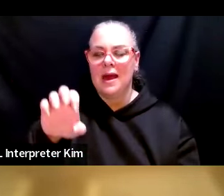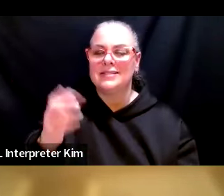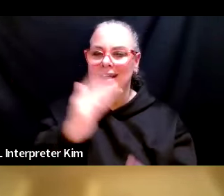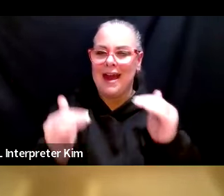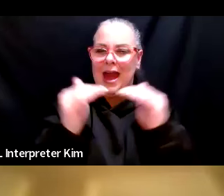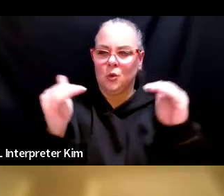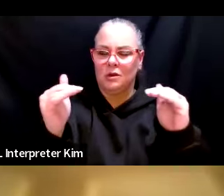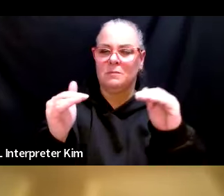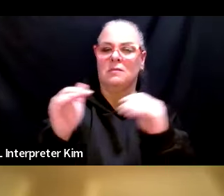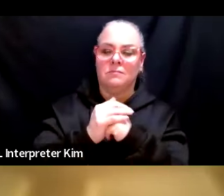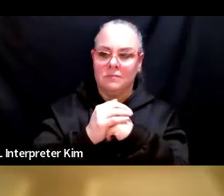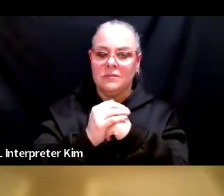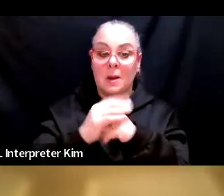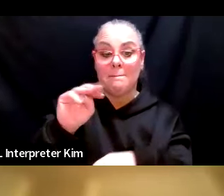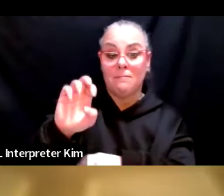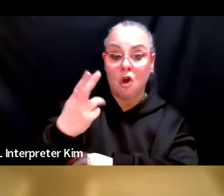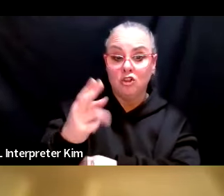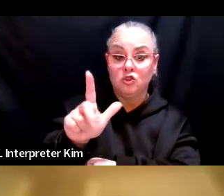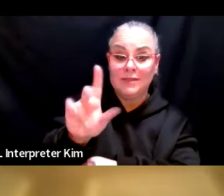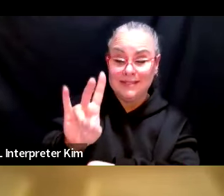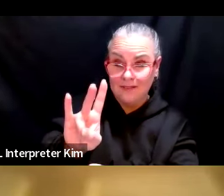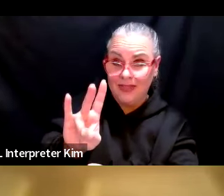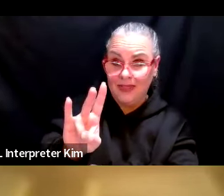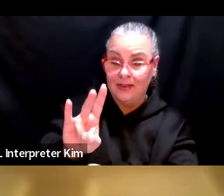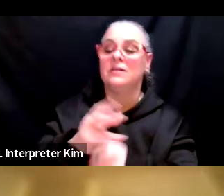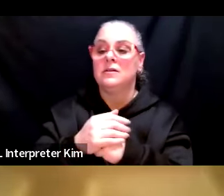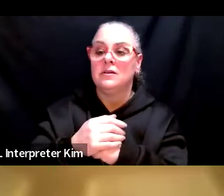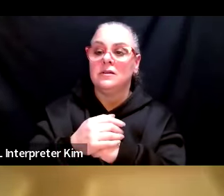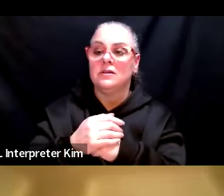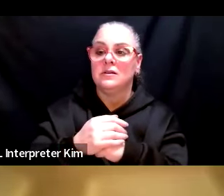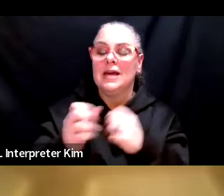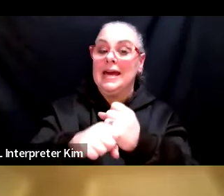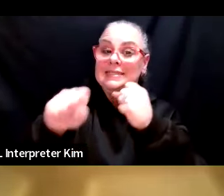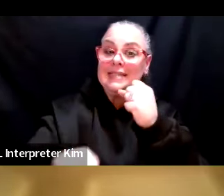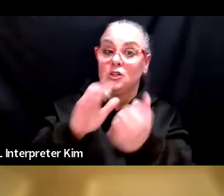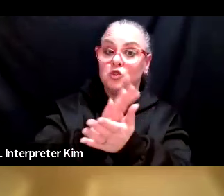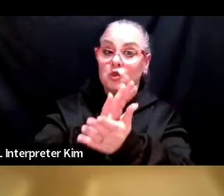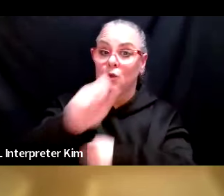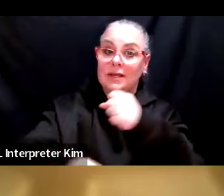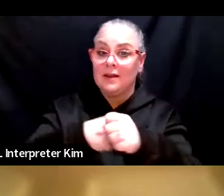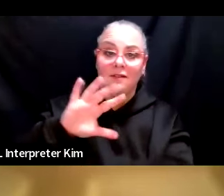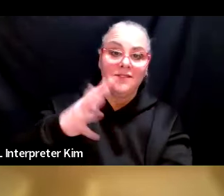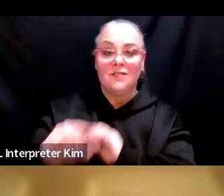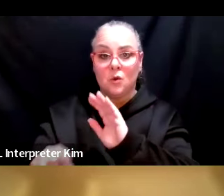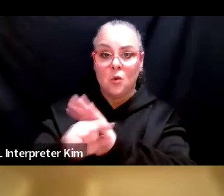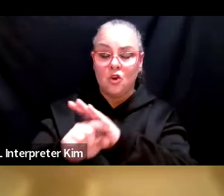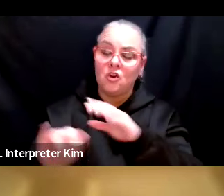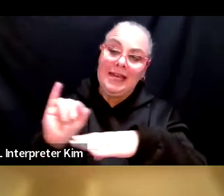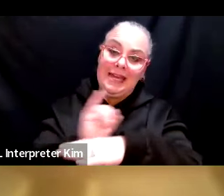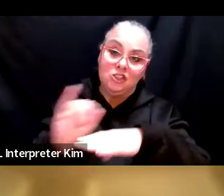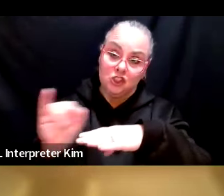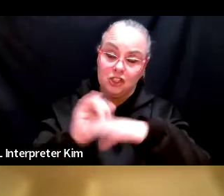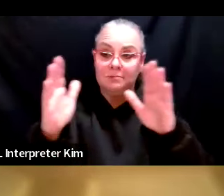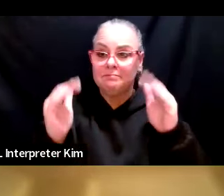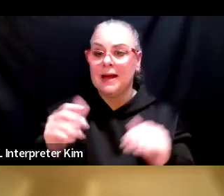On March 27th, we are going to present on extended school year, fifth quarter, and internship programs.